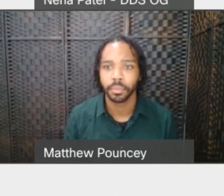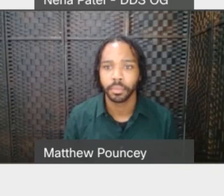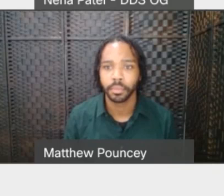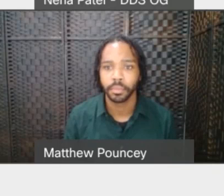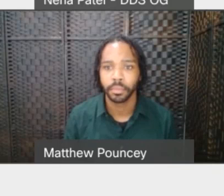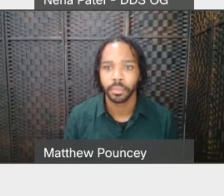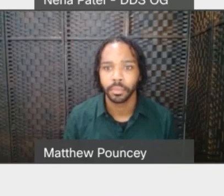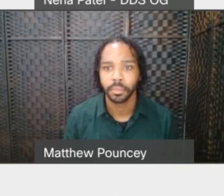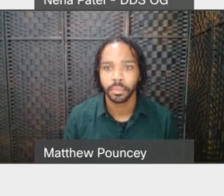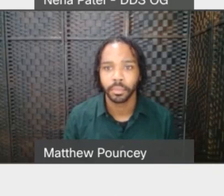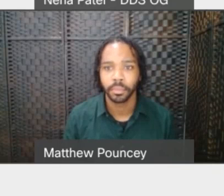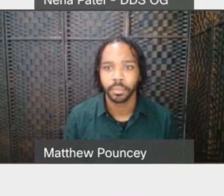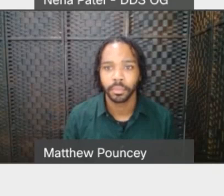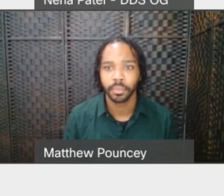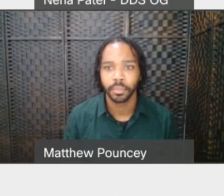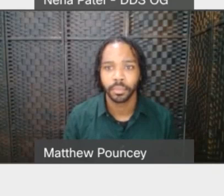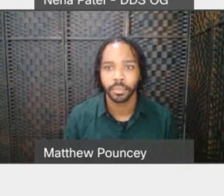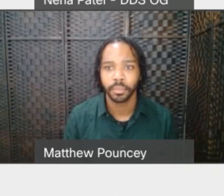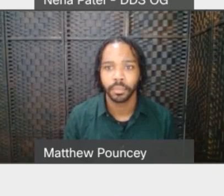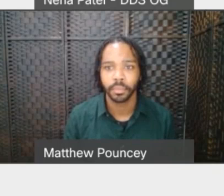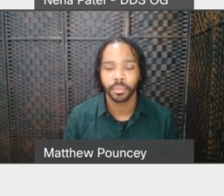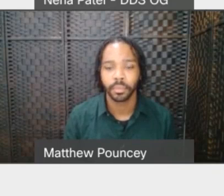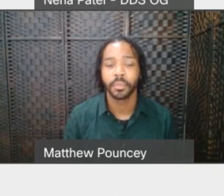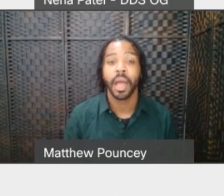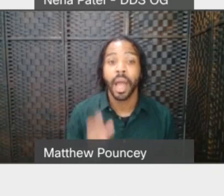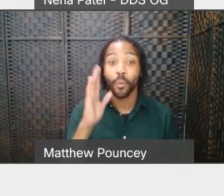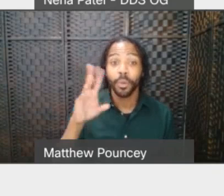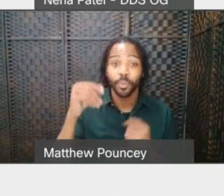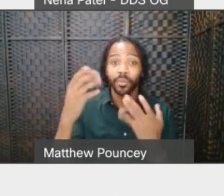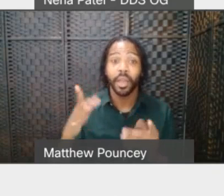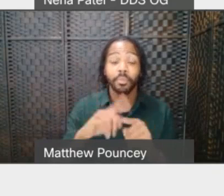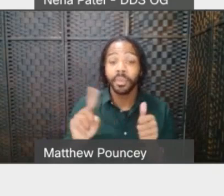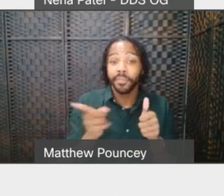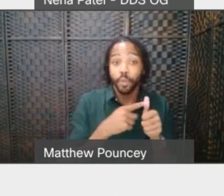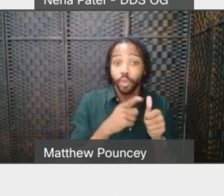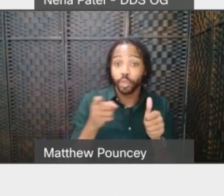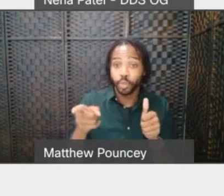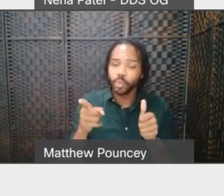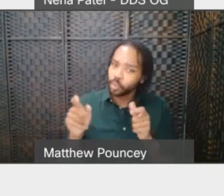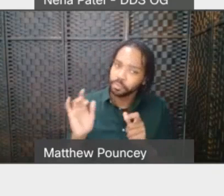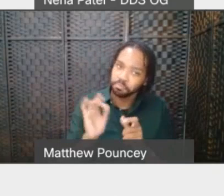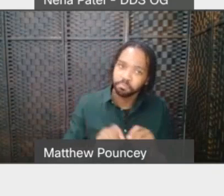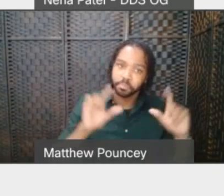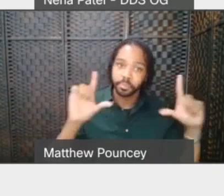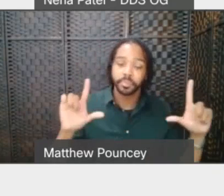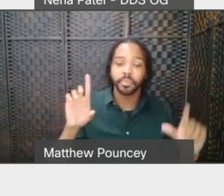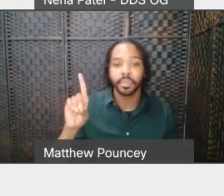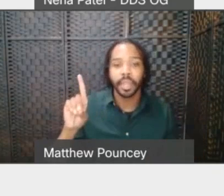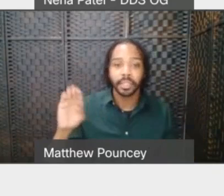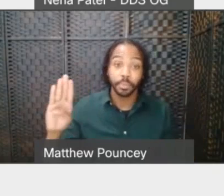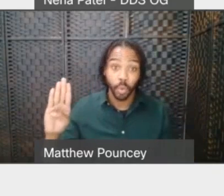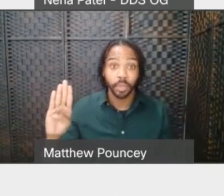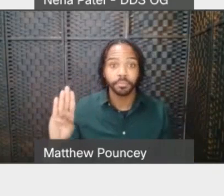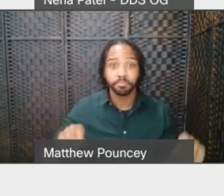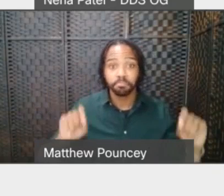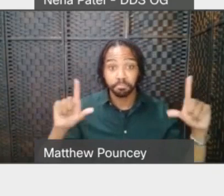I will provide it in writing, but this first step is going to the dashboard, entering your information, and submitting a